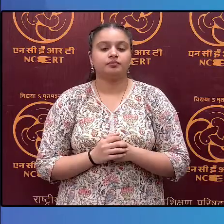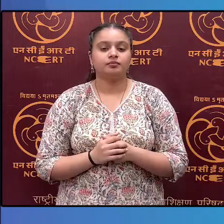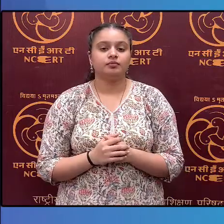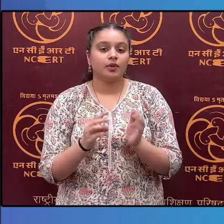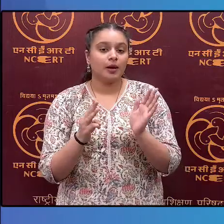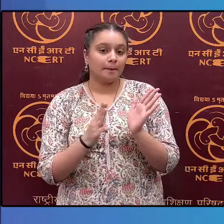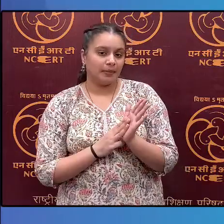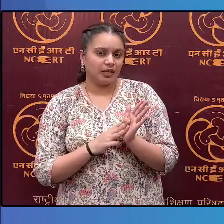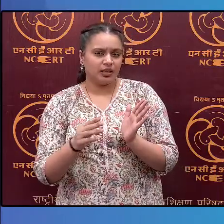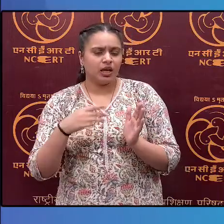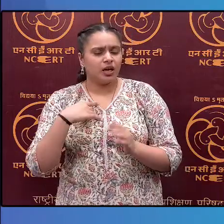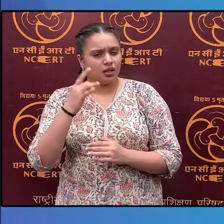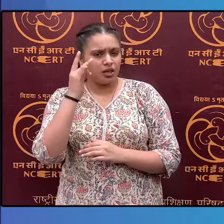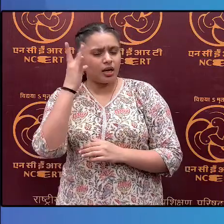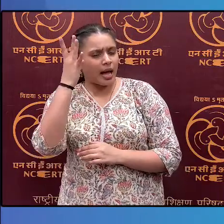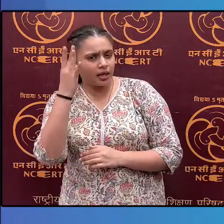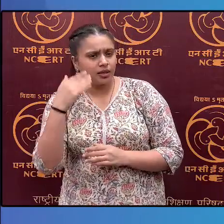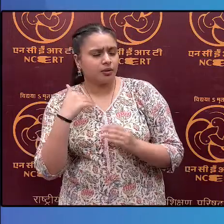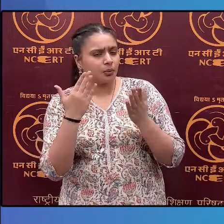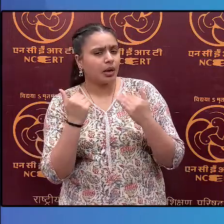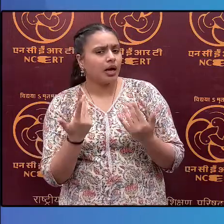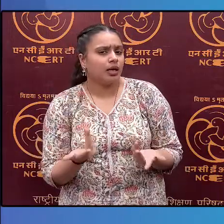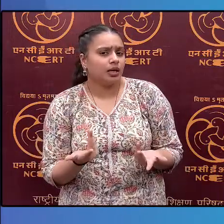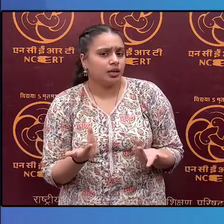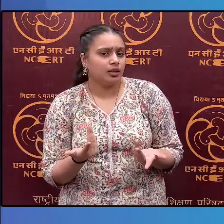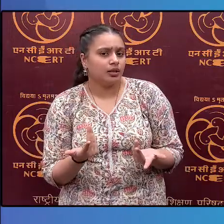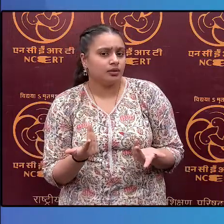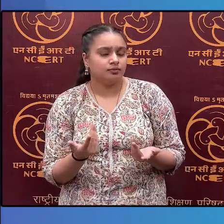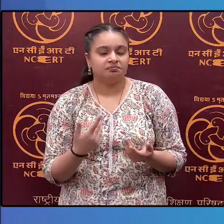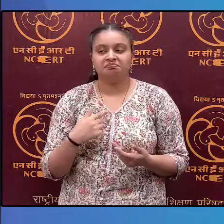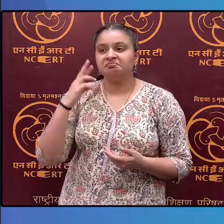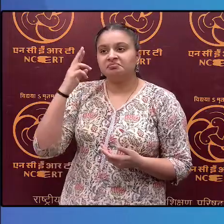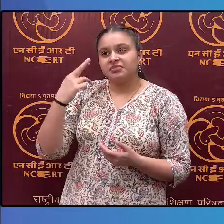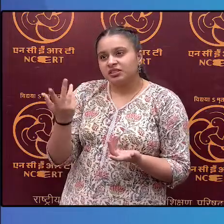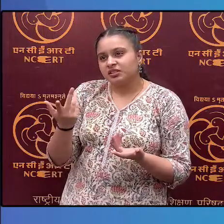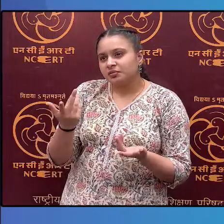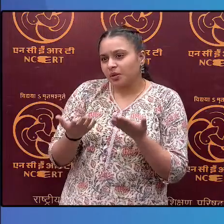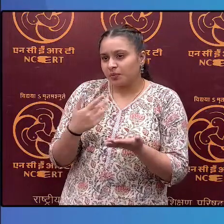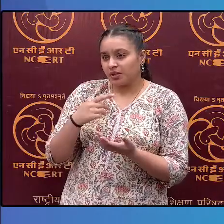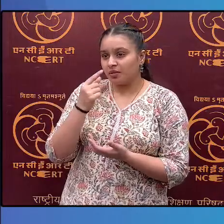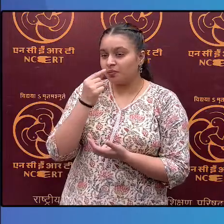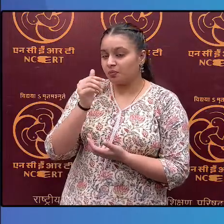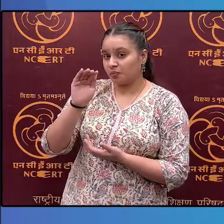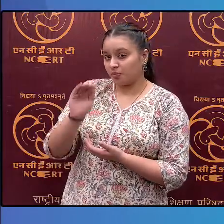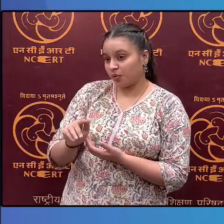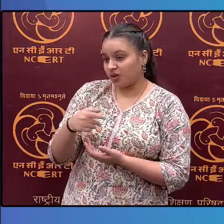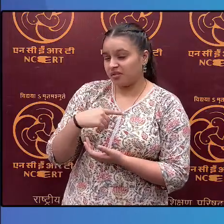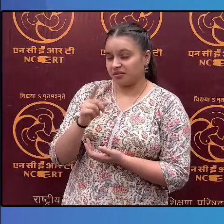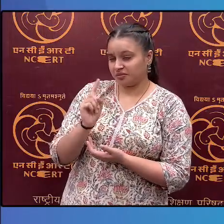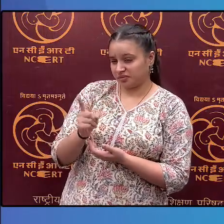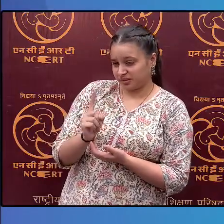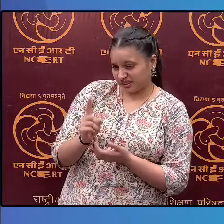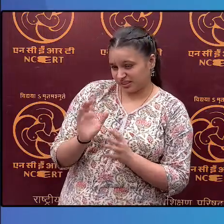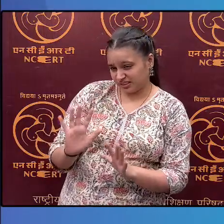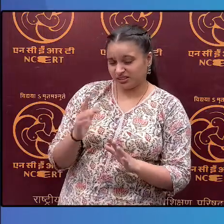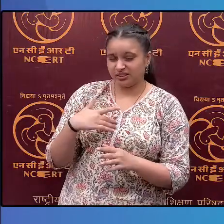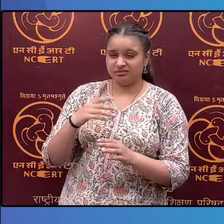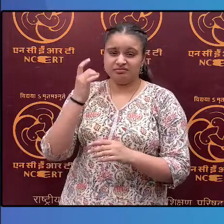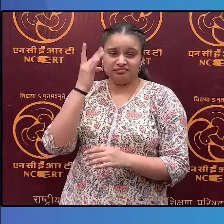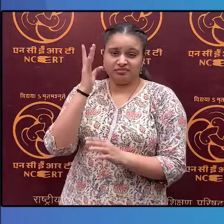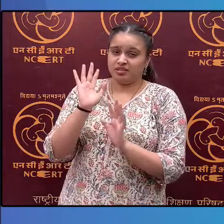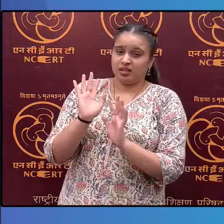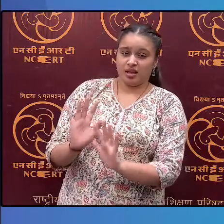was angry. Why? Why was Meena angry, ma'am? Because of that boy. He was very naughty and irritating. Yes,